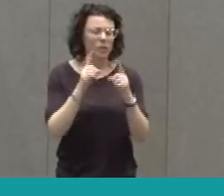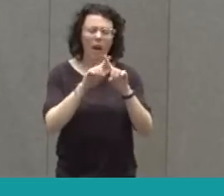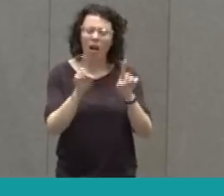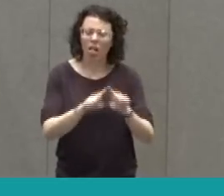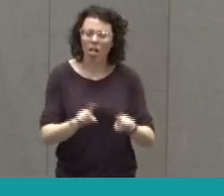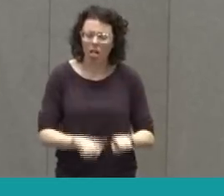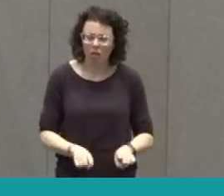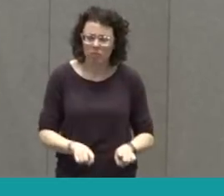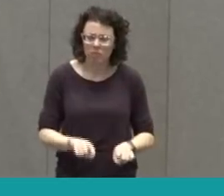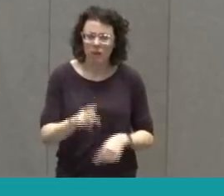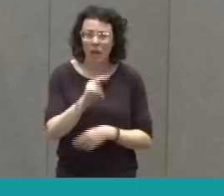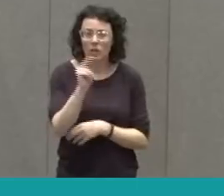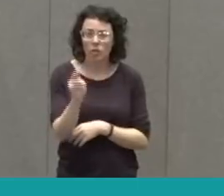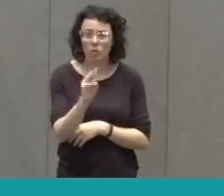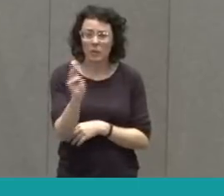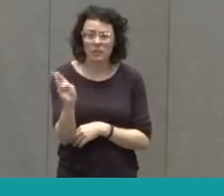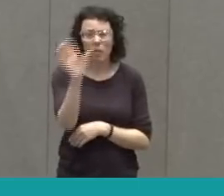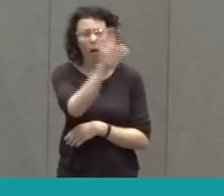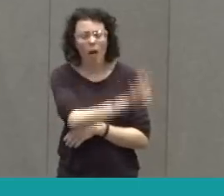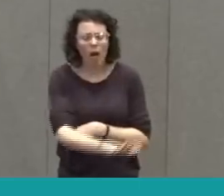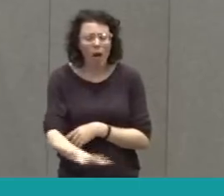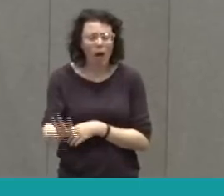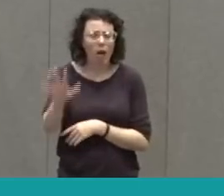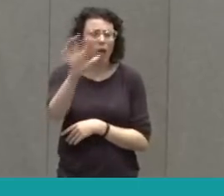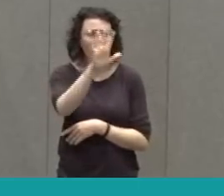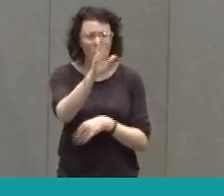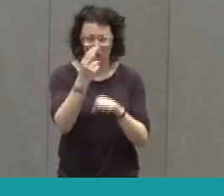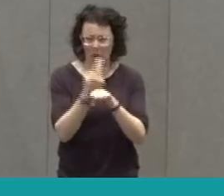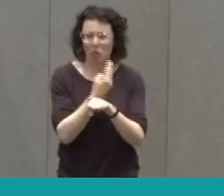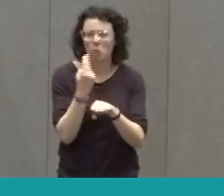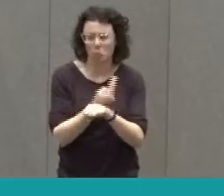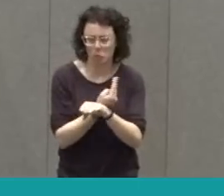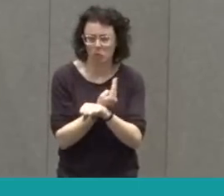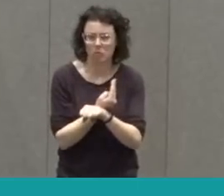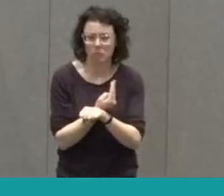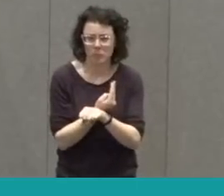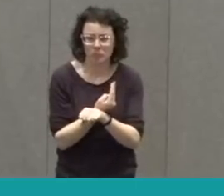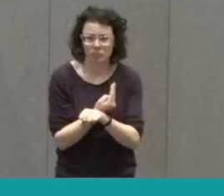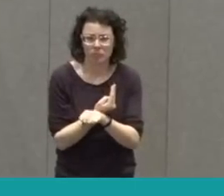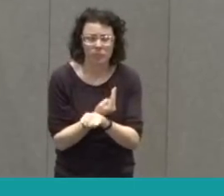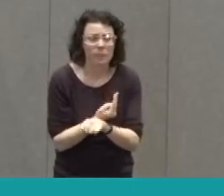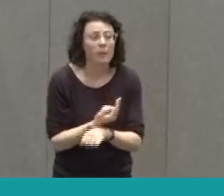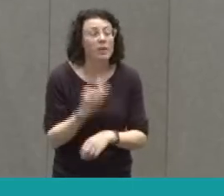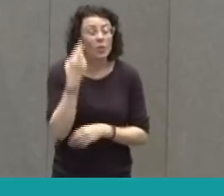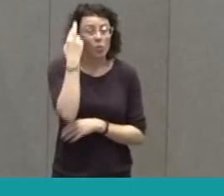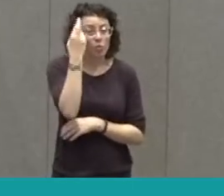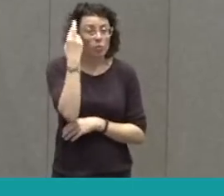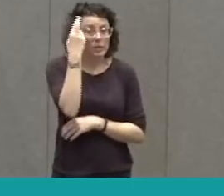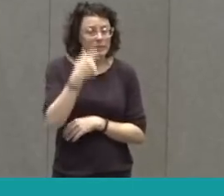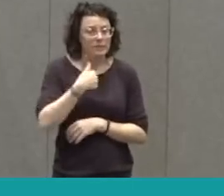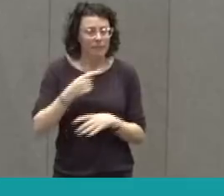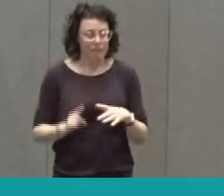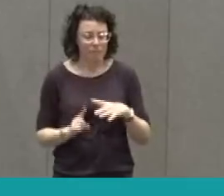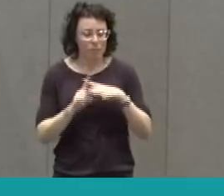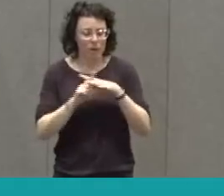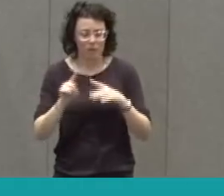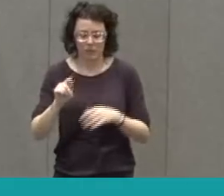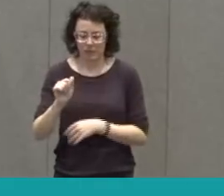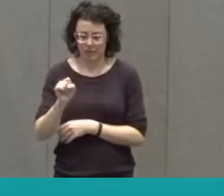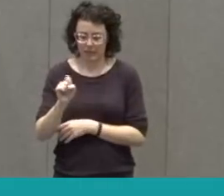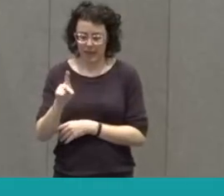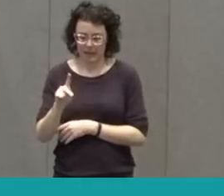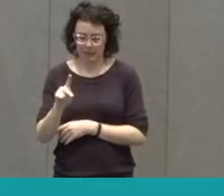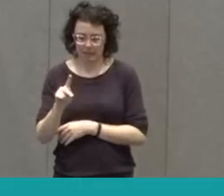you do with this task. Now, the reason I brought up this task is it is one